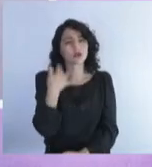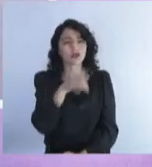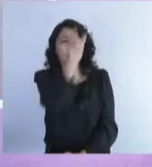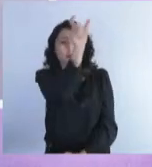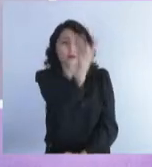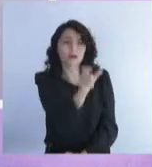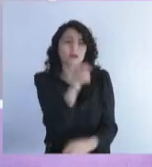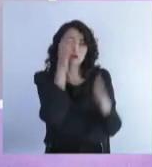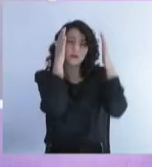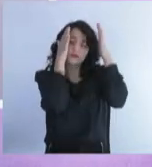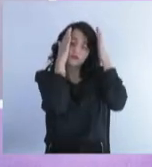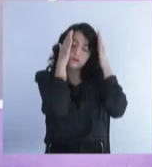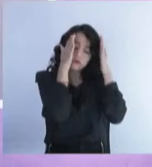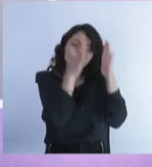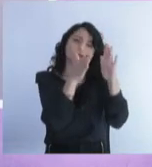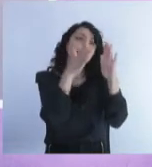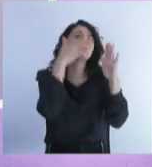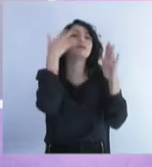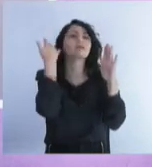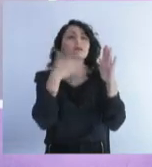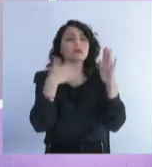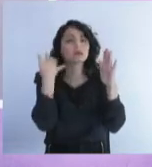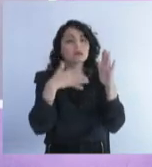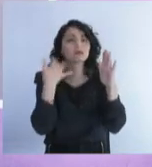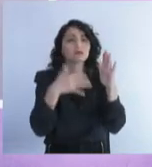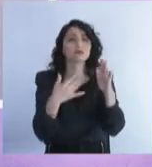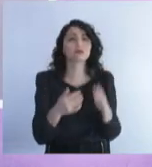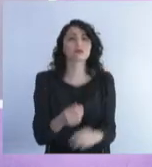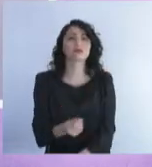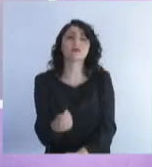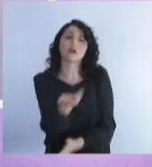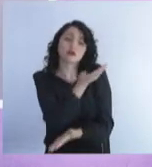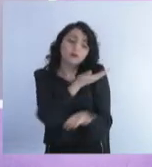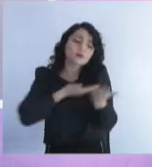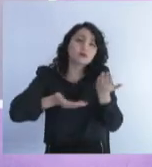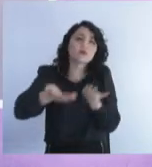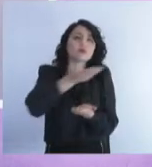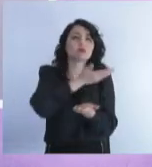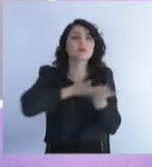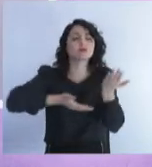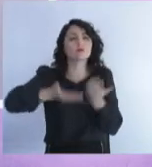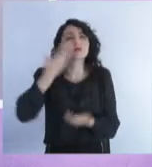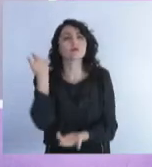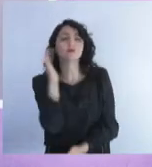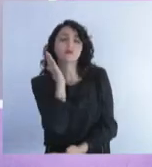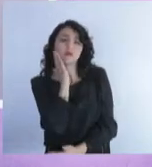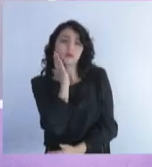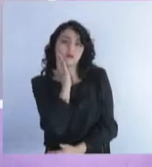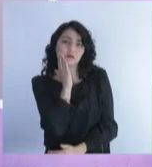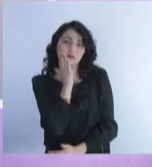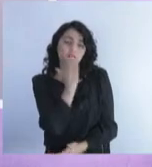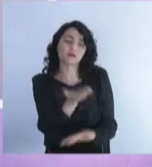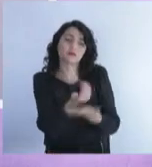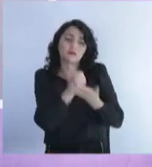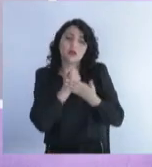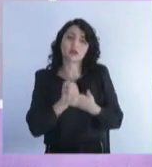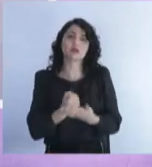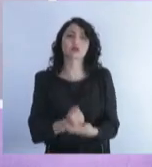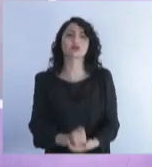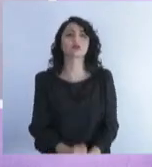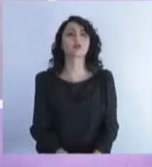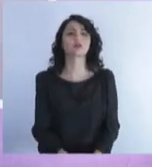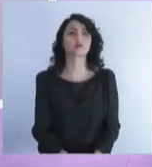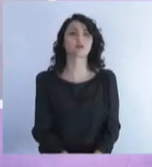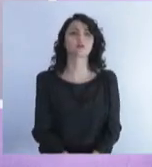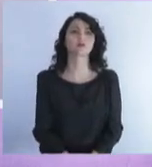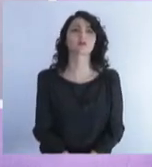attention to the person we're with, because that's the basis for rapport, for simpatico.